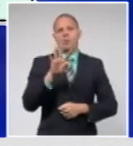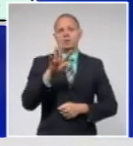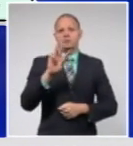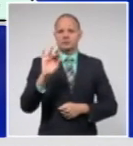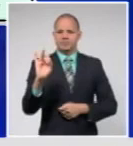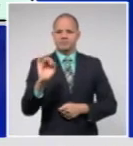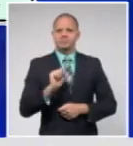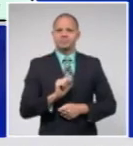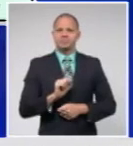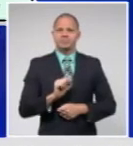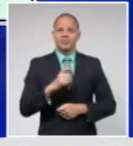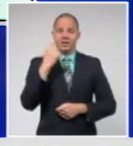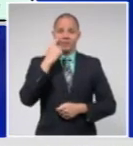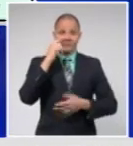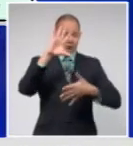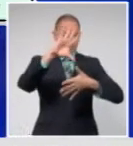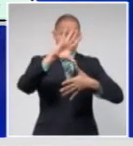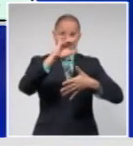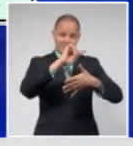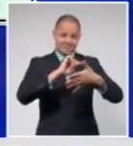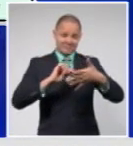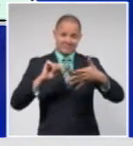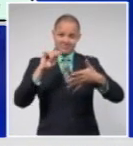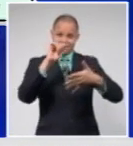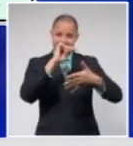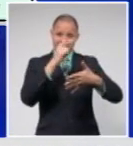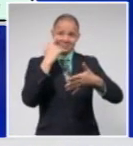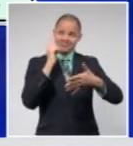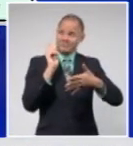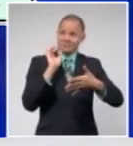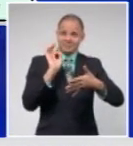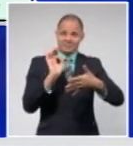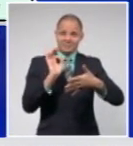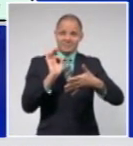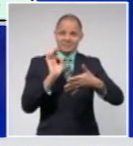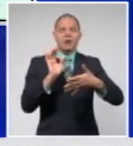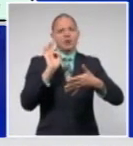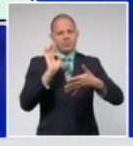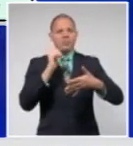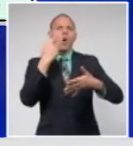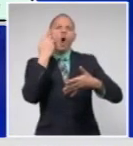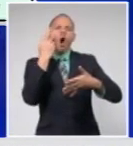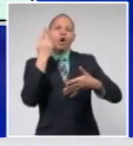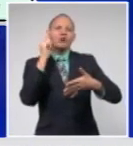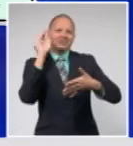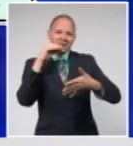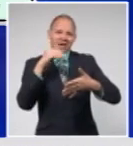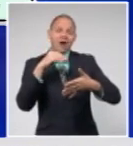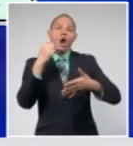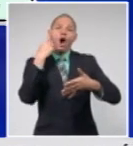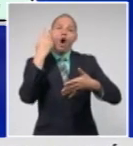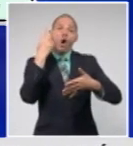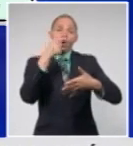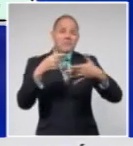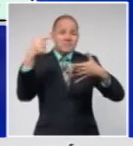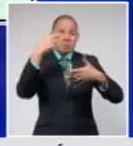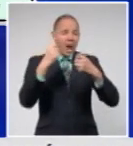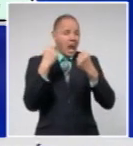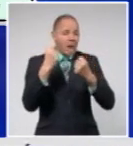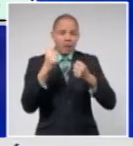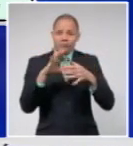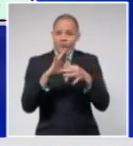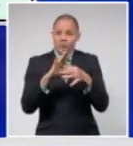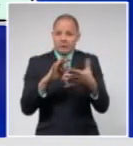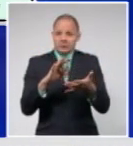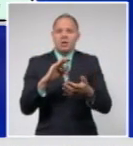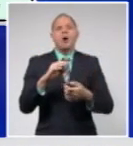Colombia, Mexico, Argentina, Chile, Canada, Bolivia, and Ecuador. Mexico presents a